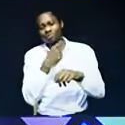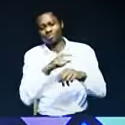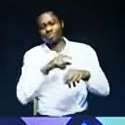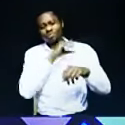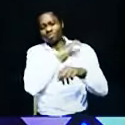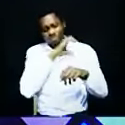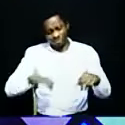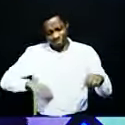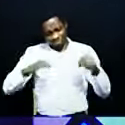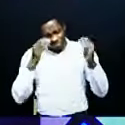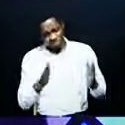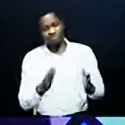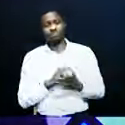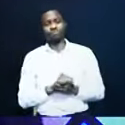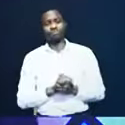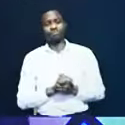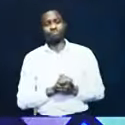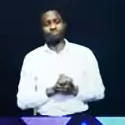What is